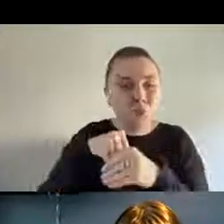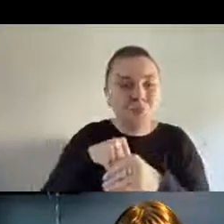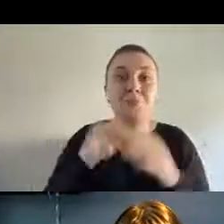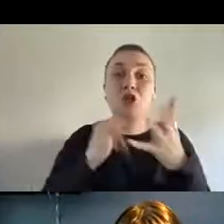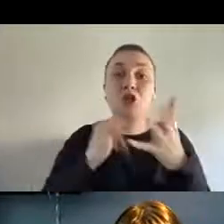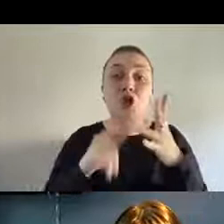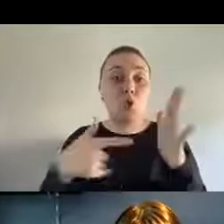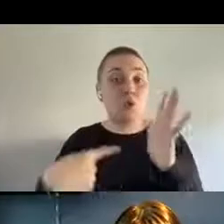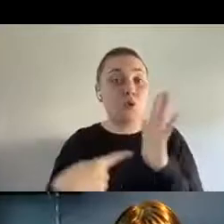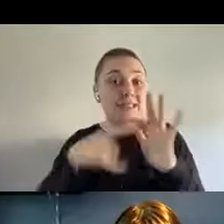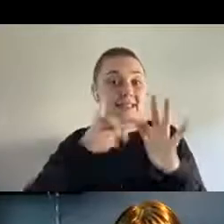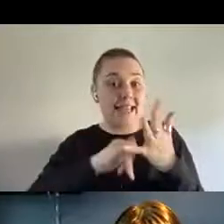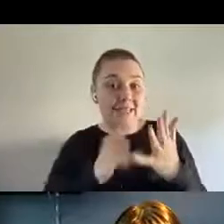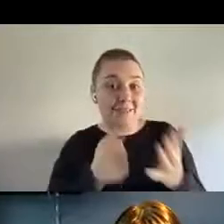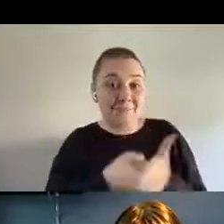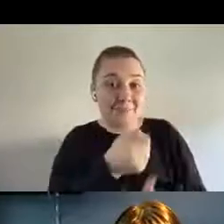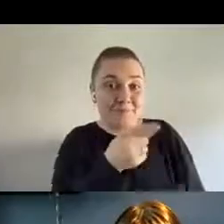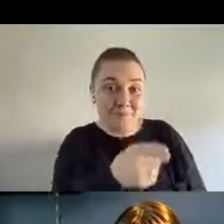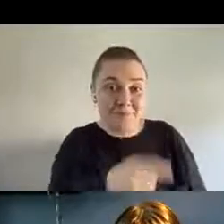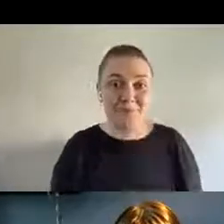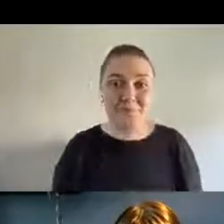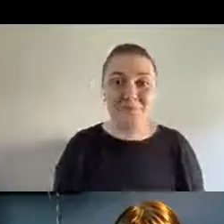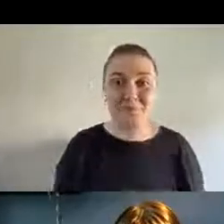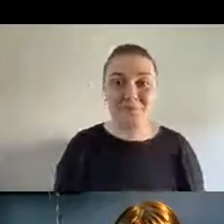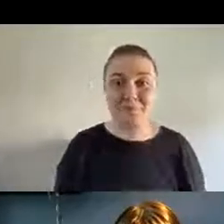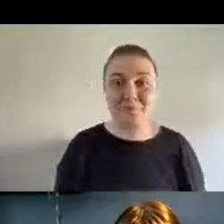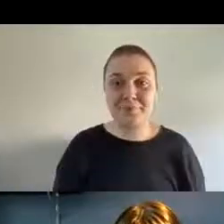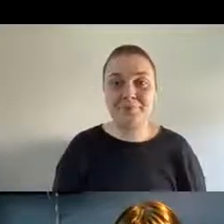So over to you, Tess.